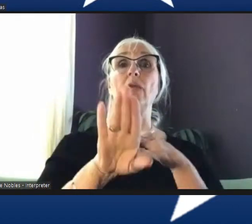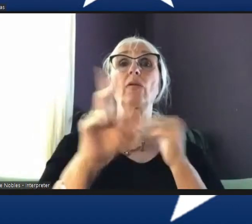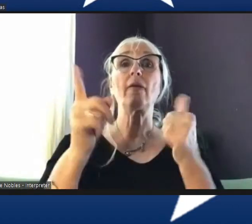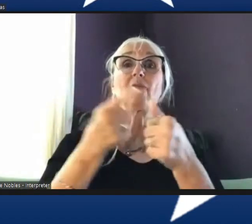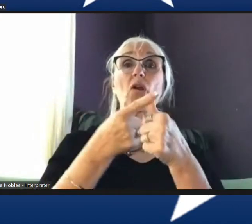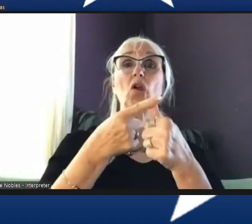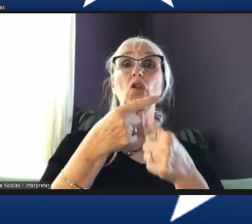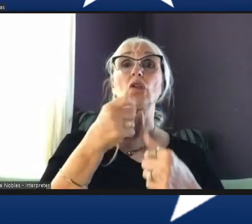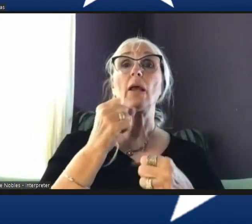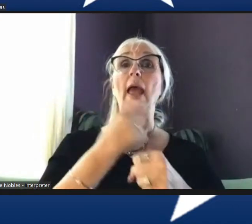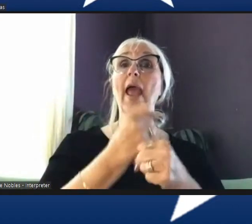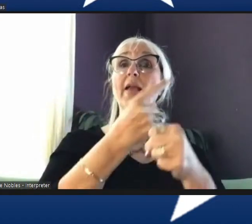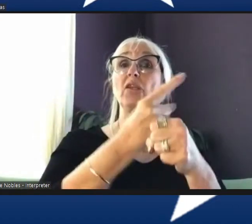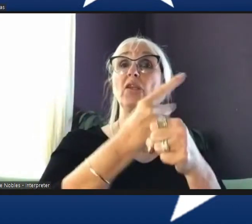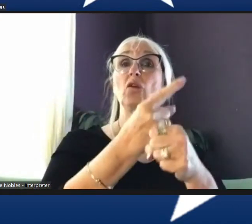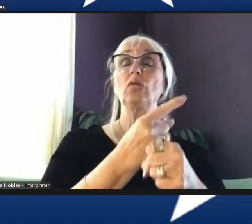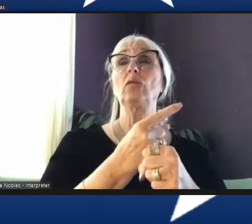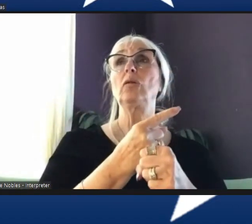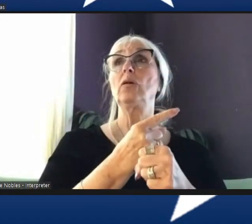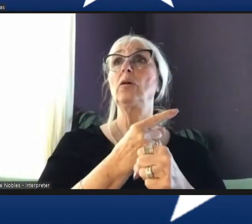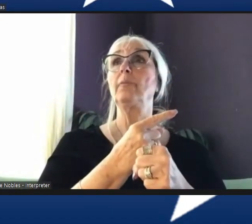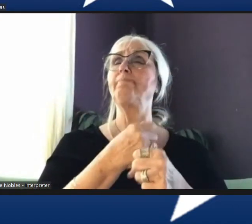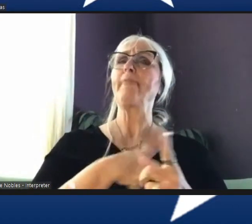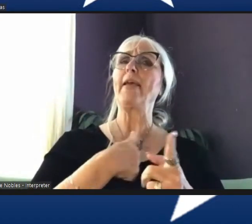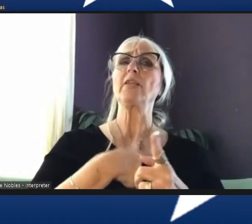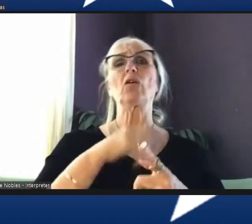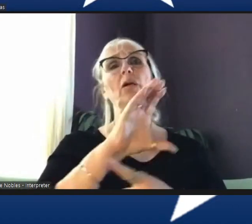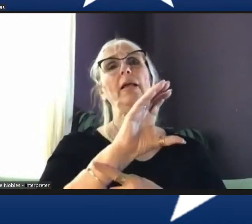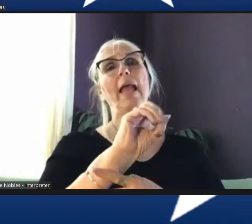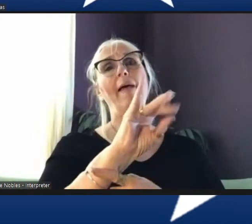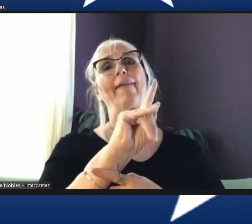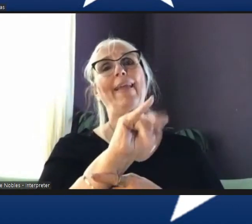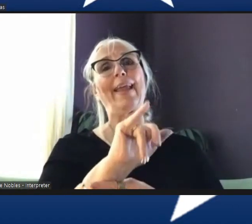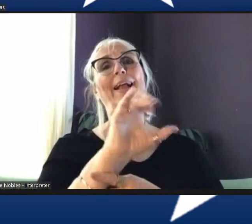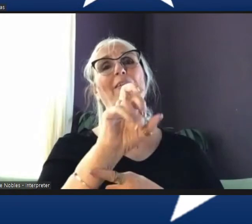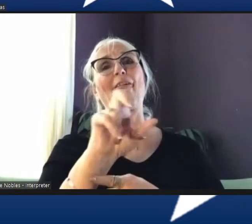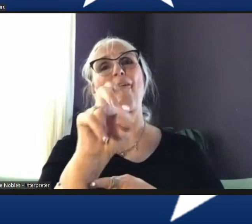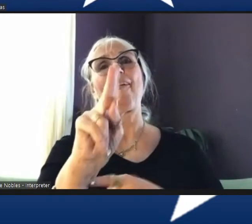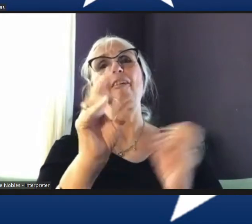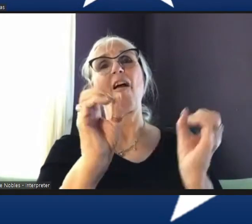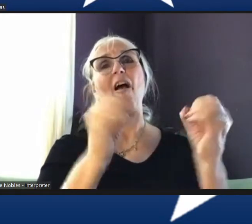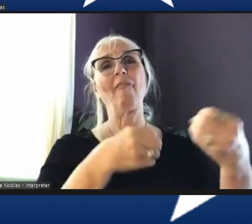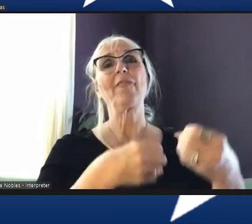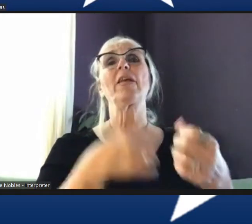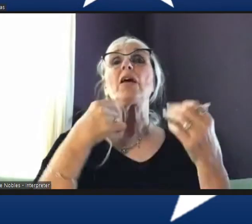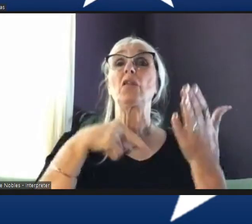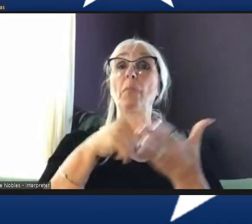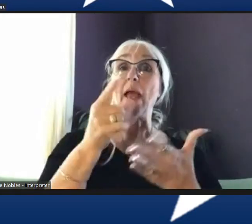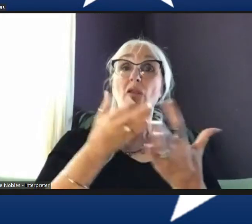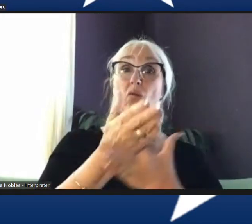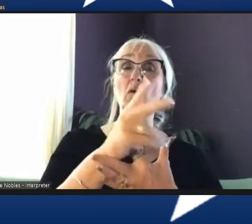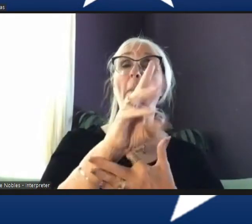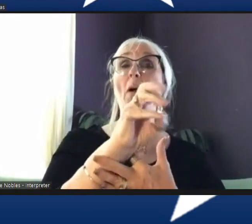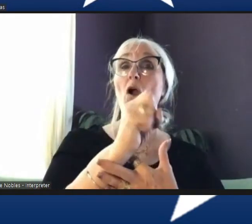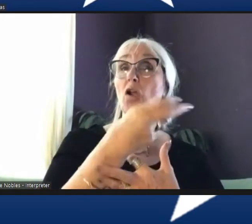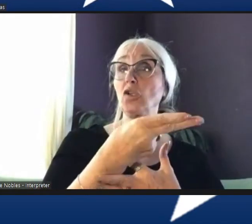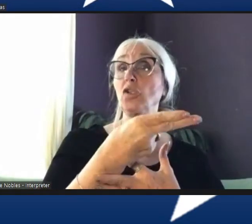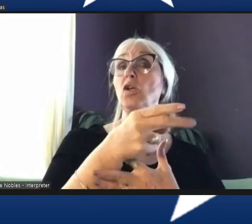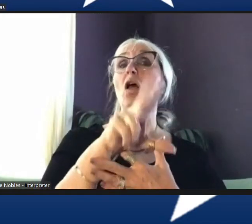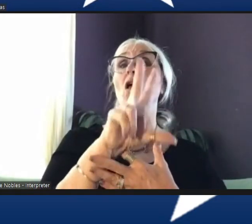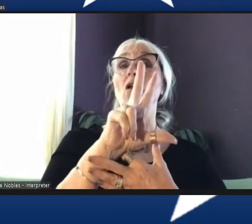I'm sorry, this is for the county clerk's office. So they are paid through March 31st, 2022 at a rate